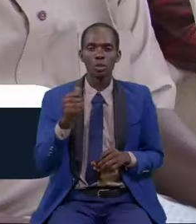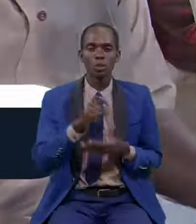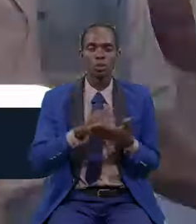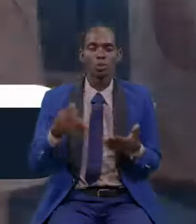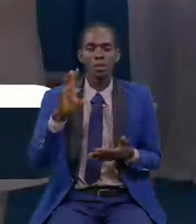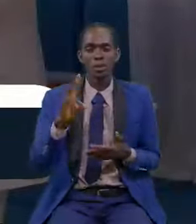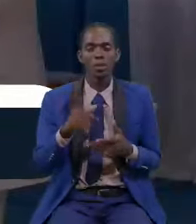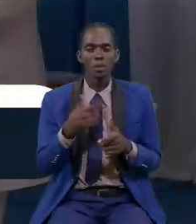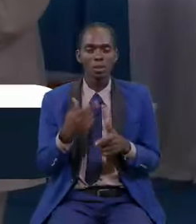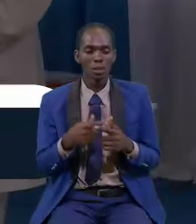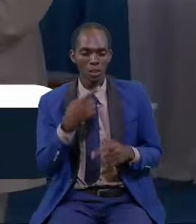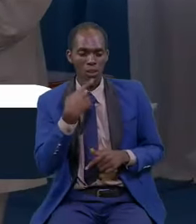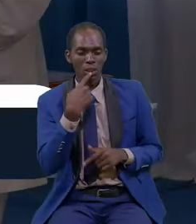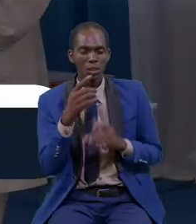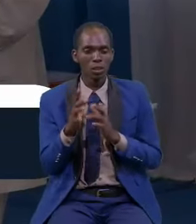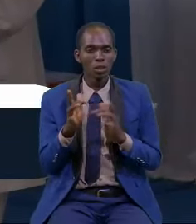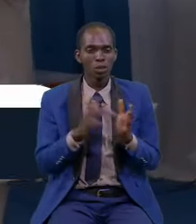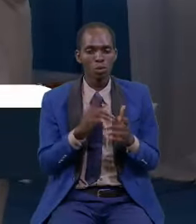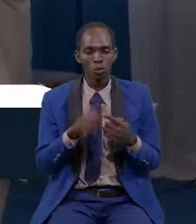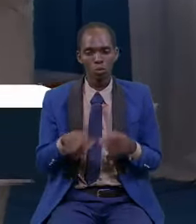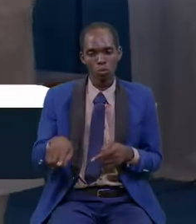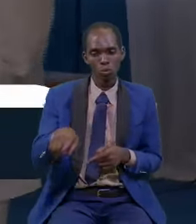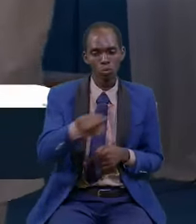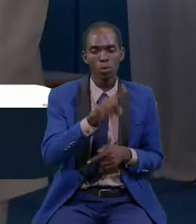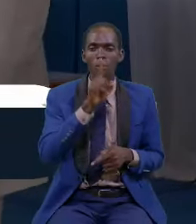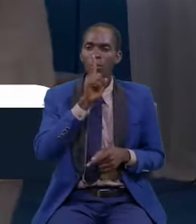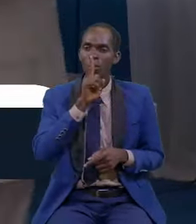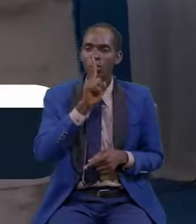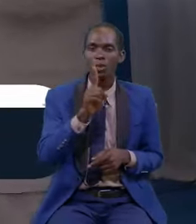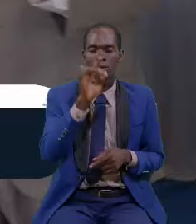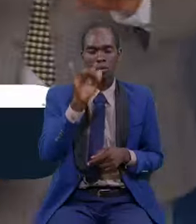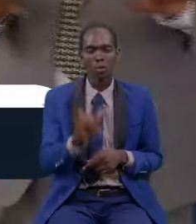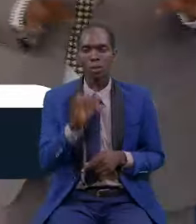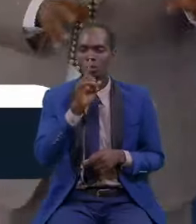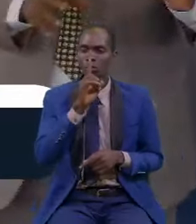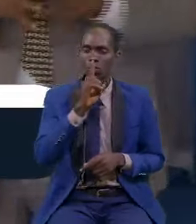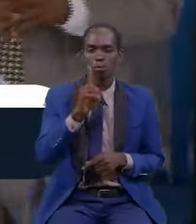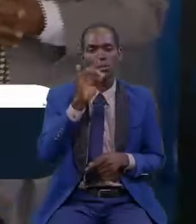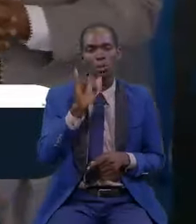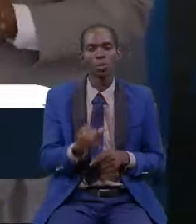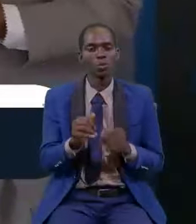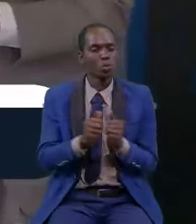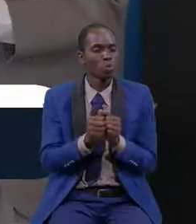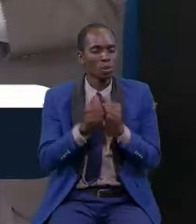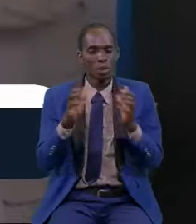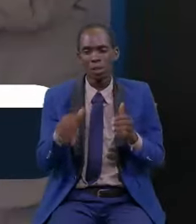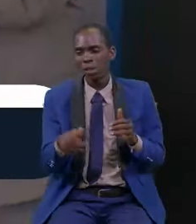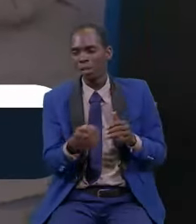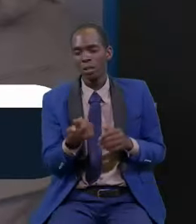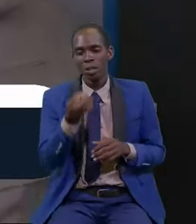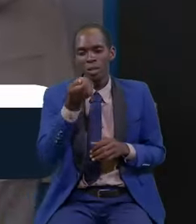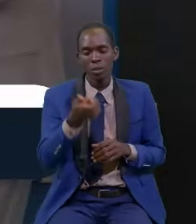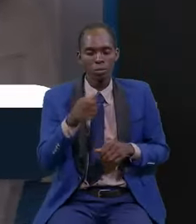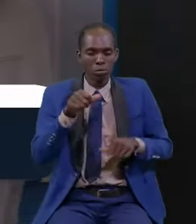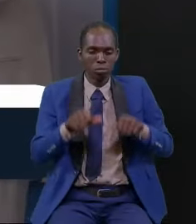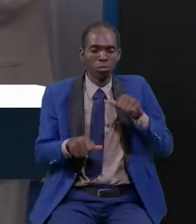them, verily, verily, assuredly, assuredly, without any shadow of doubt, I